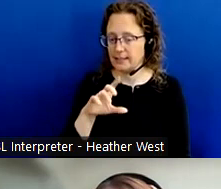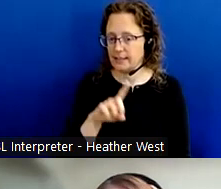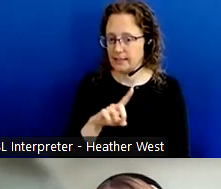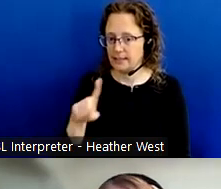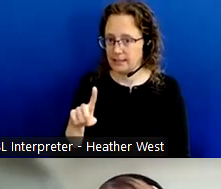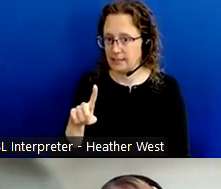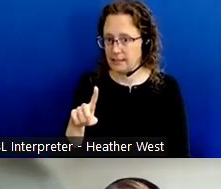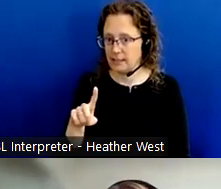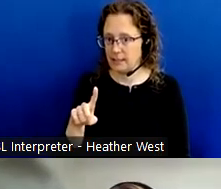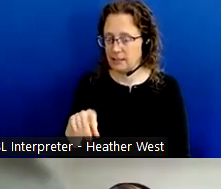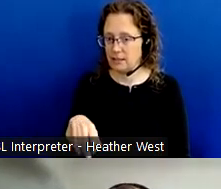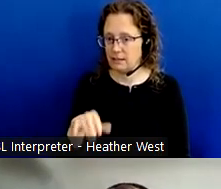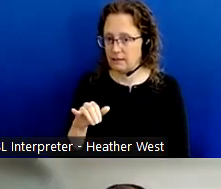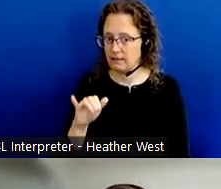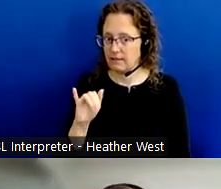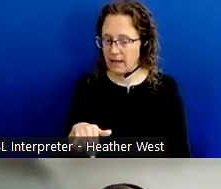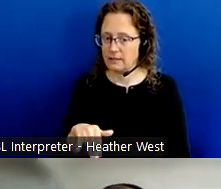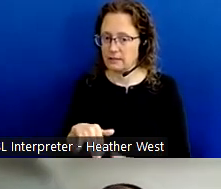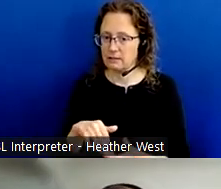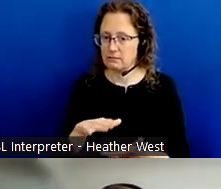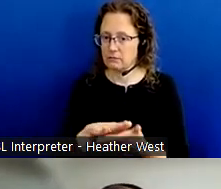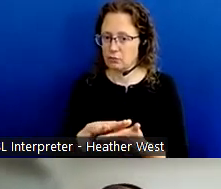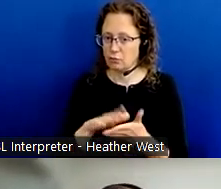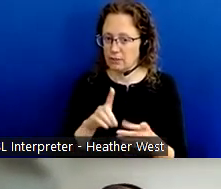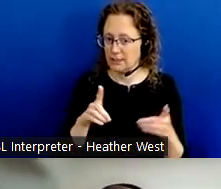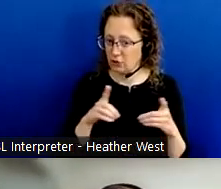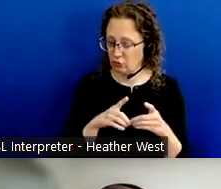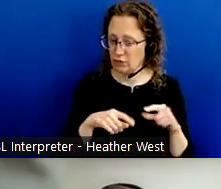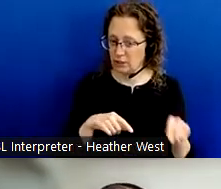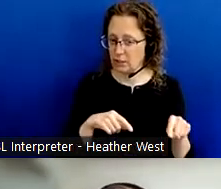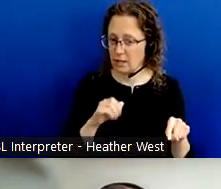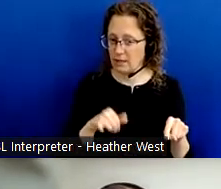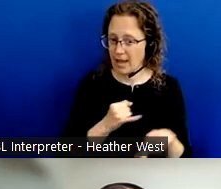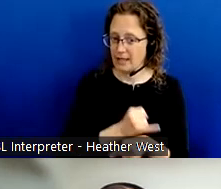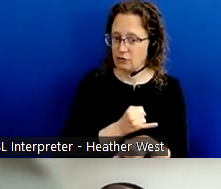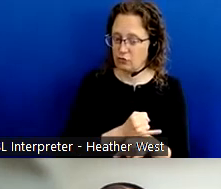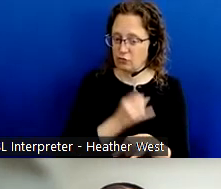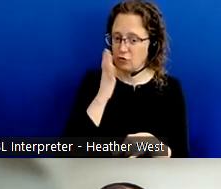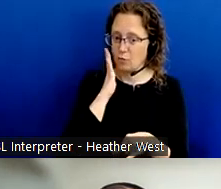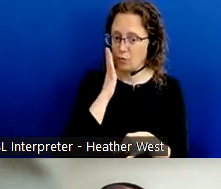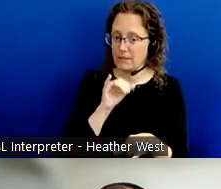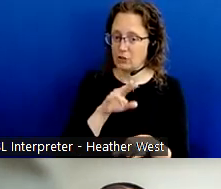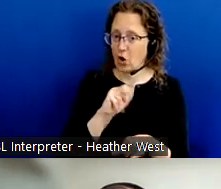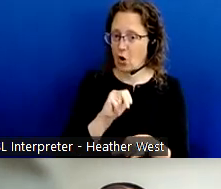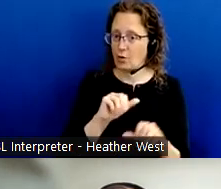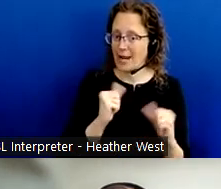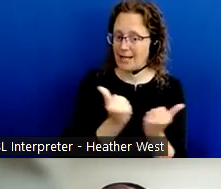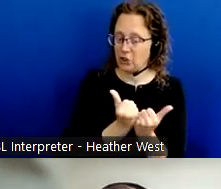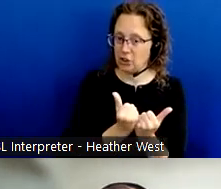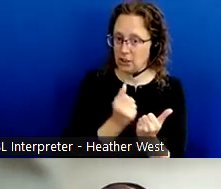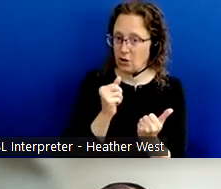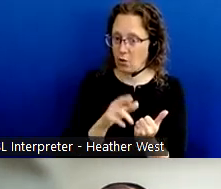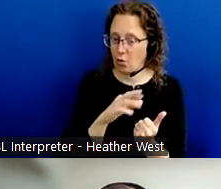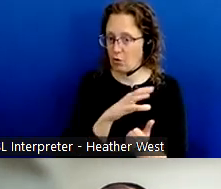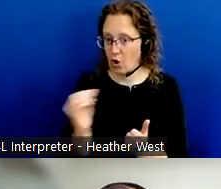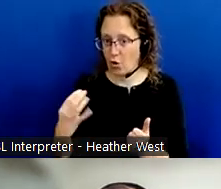district. So they're wondering if the institution would be considered its own agency or a